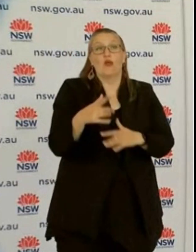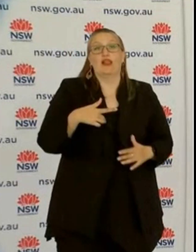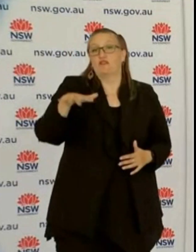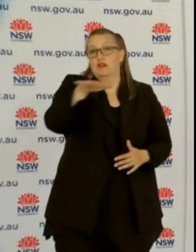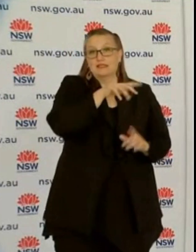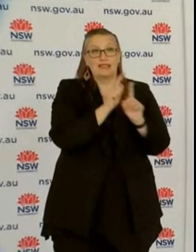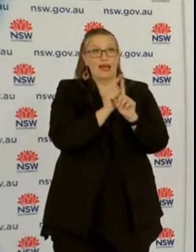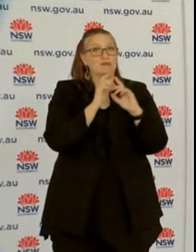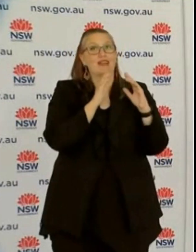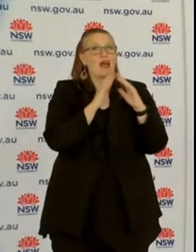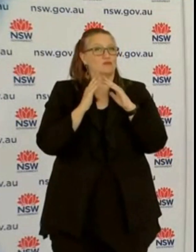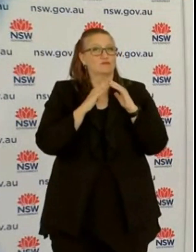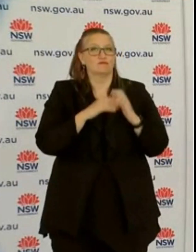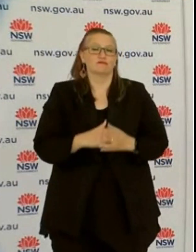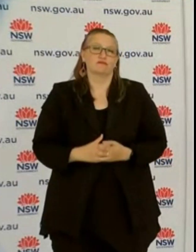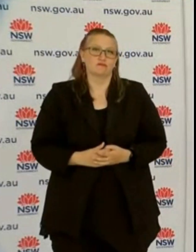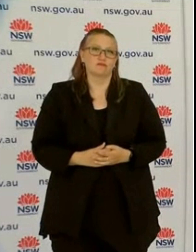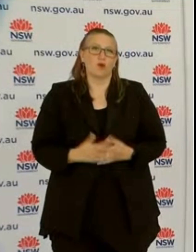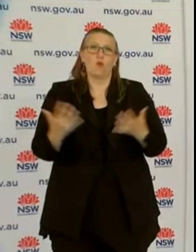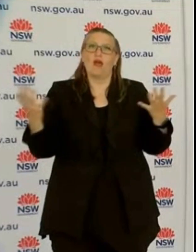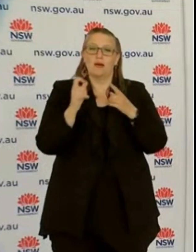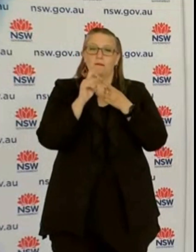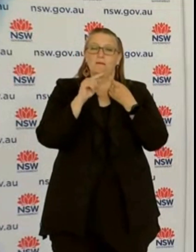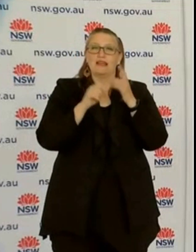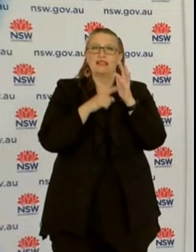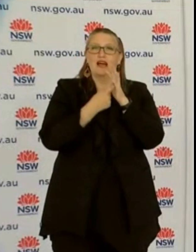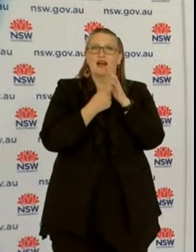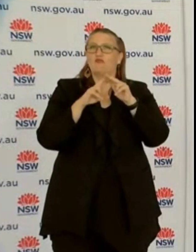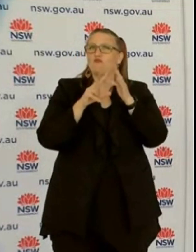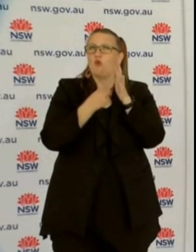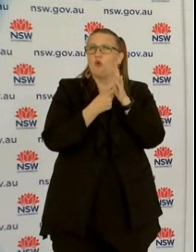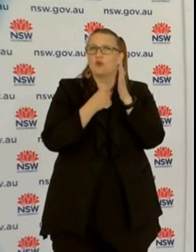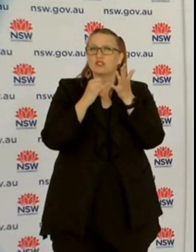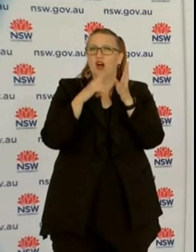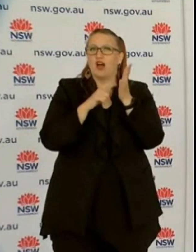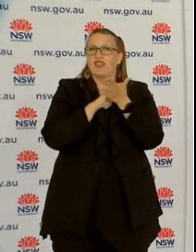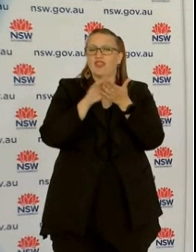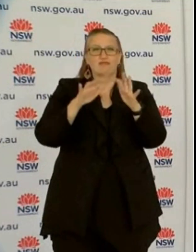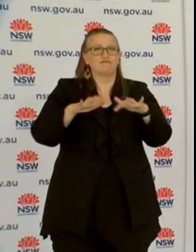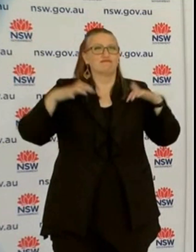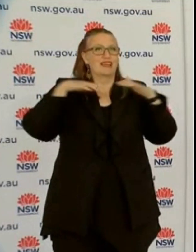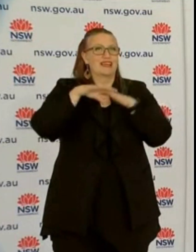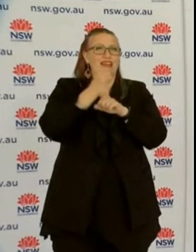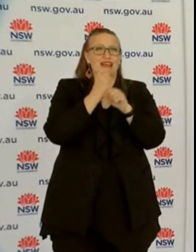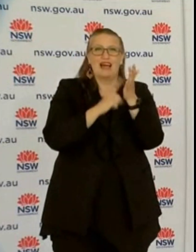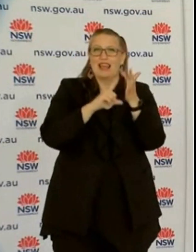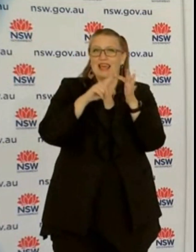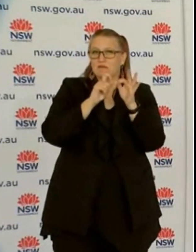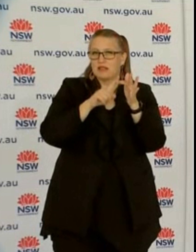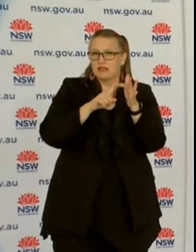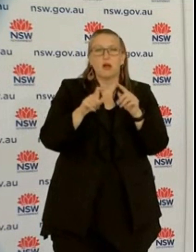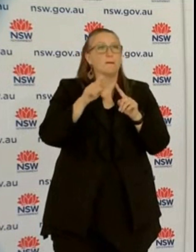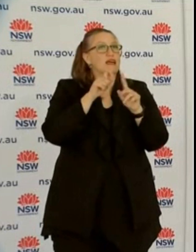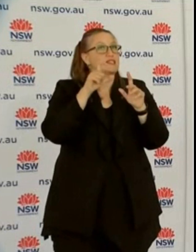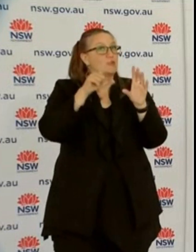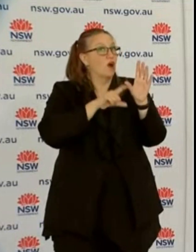of those areas. And they are clinics at the Peter Forsyth Auditorium in Glebe, the PCYC in